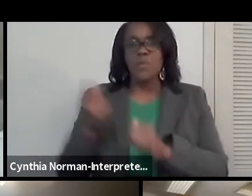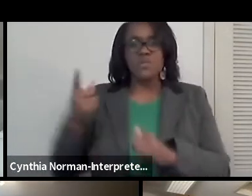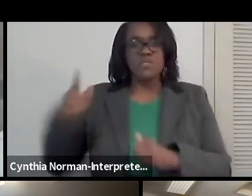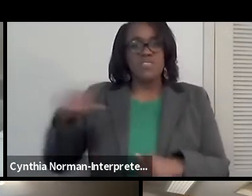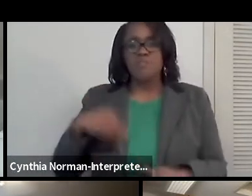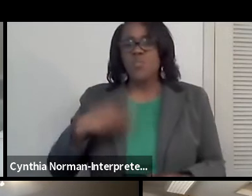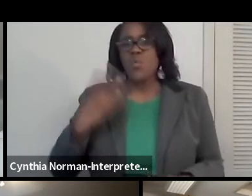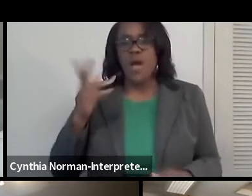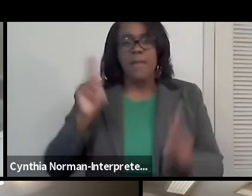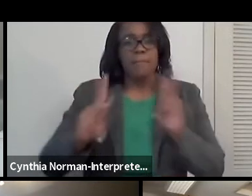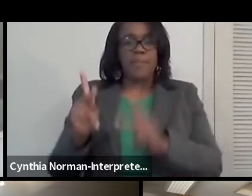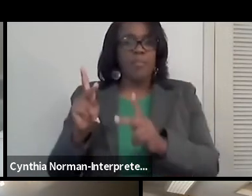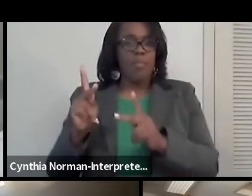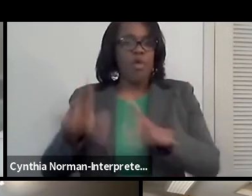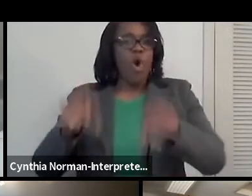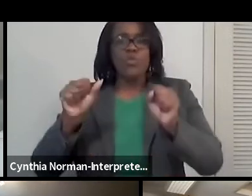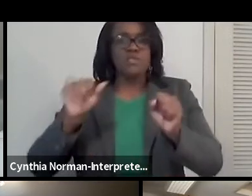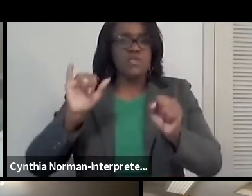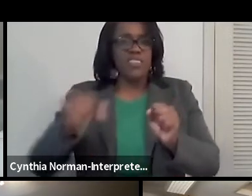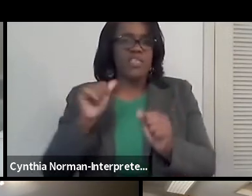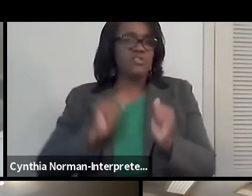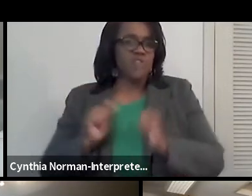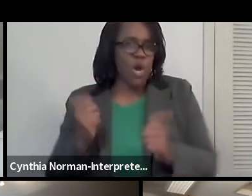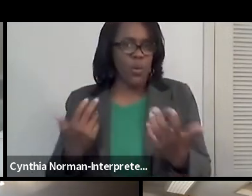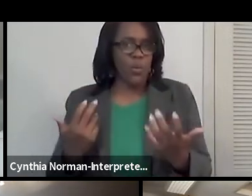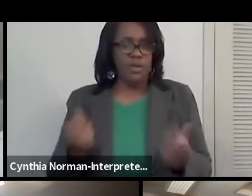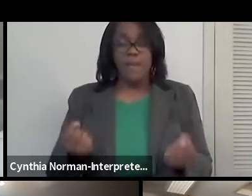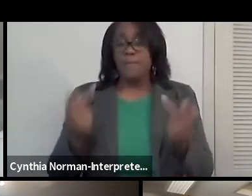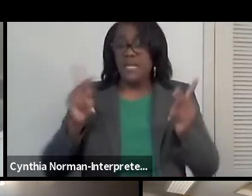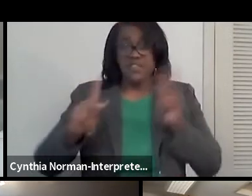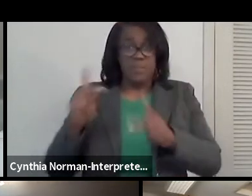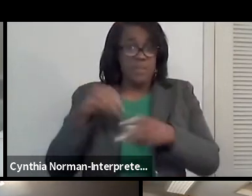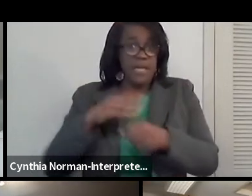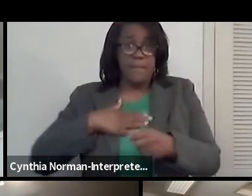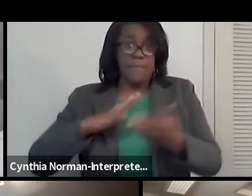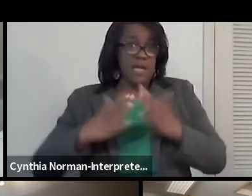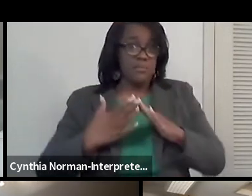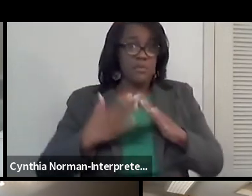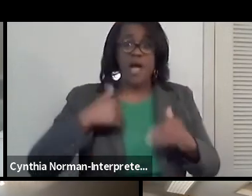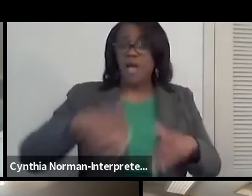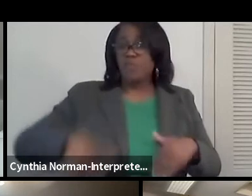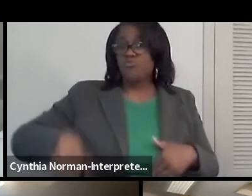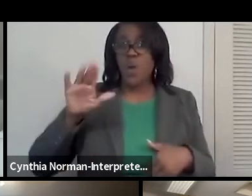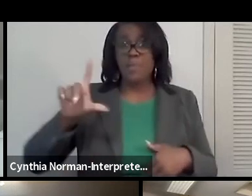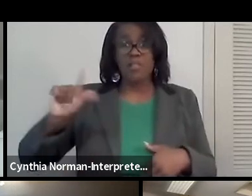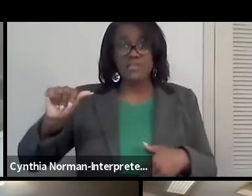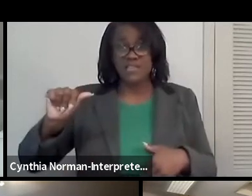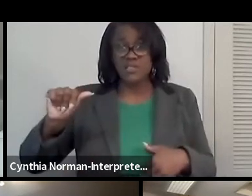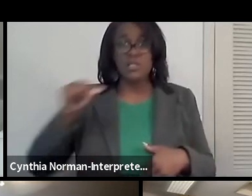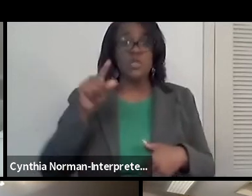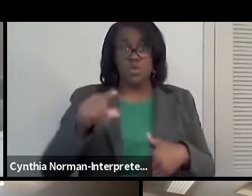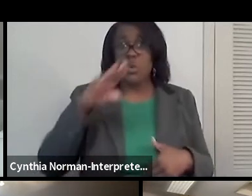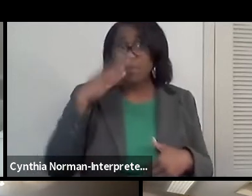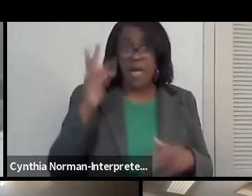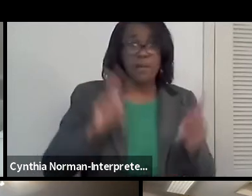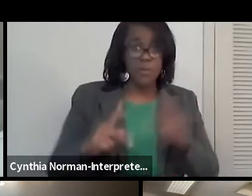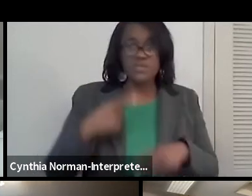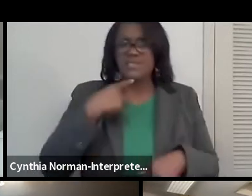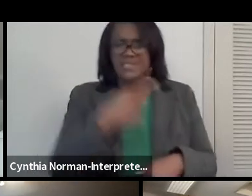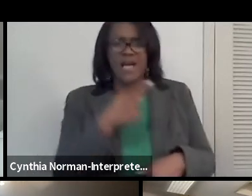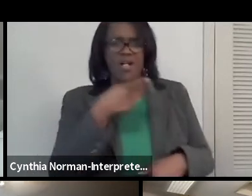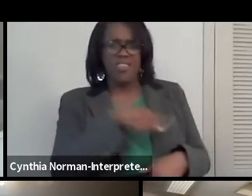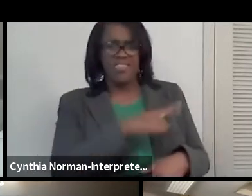dudes. And many of the folks that were in my community, I grew up in Los Angeles, you as a Black person tell them you're